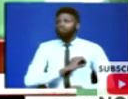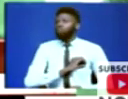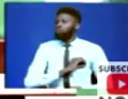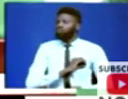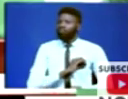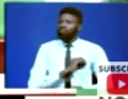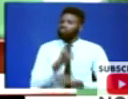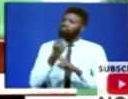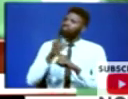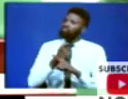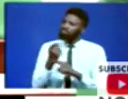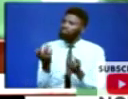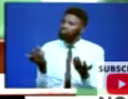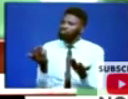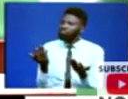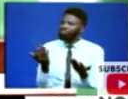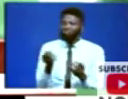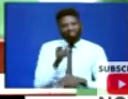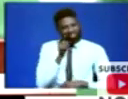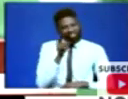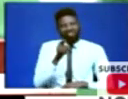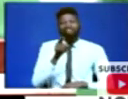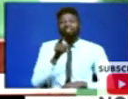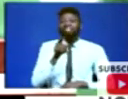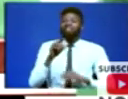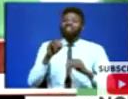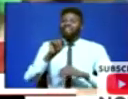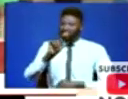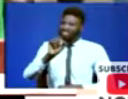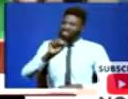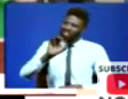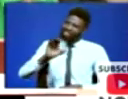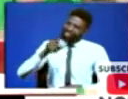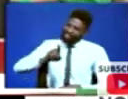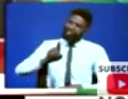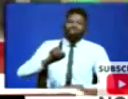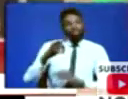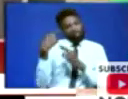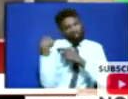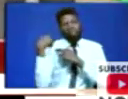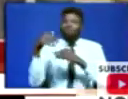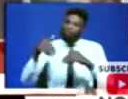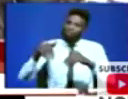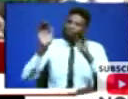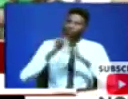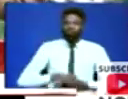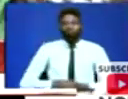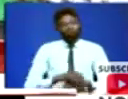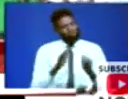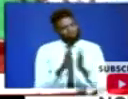induction, as said? This should be seen by Teacher Service Commission to be their role. Huku wakipongeza hatua ya rais ya